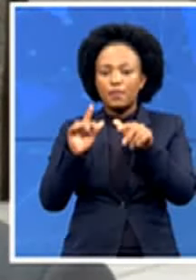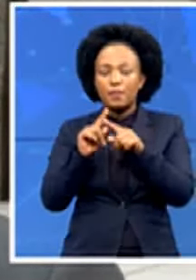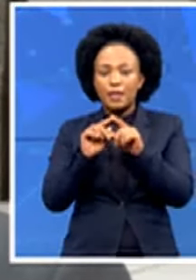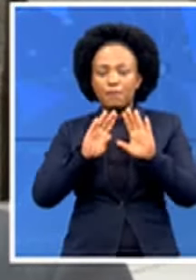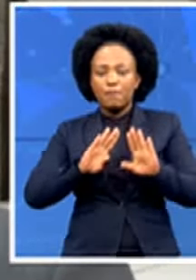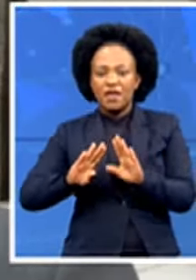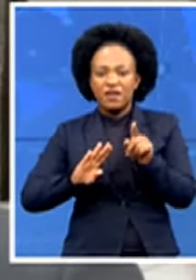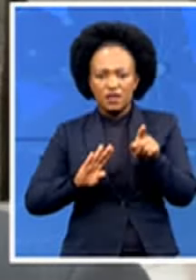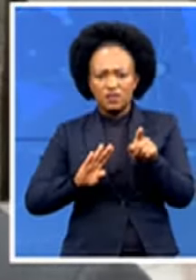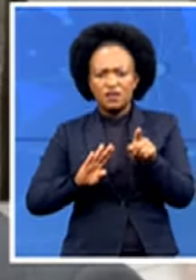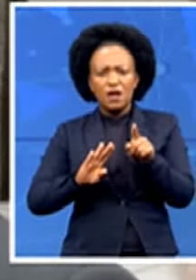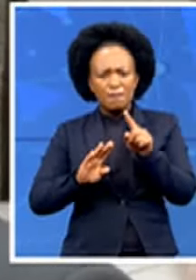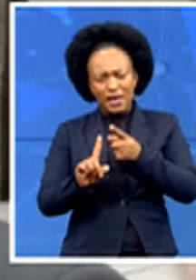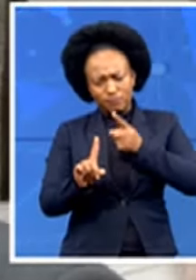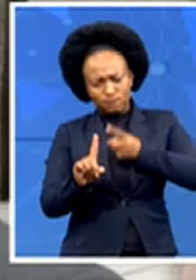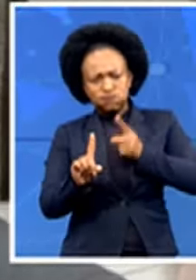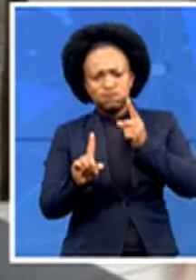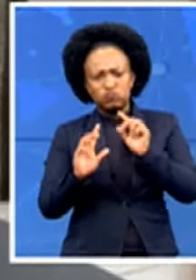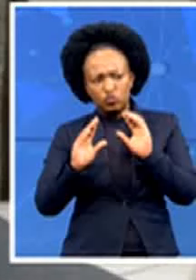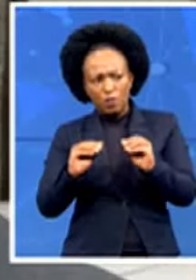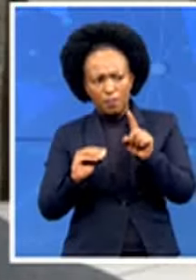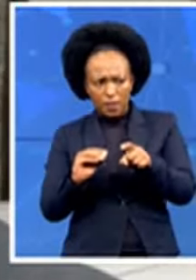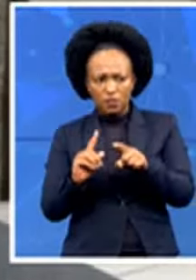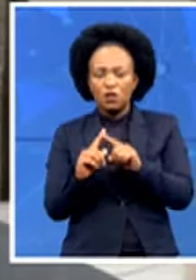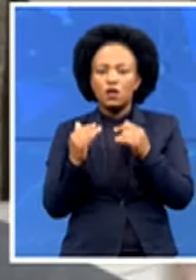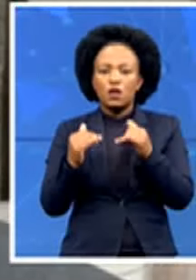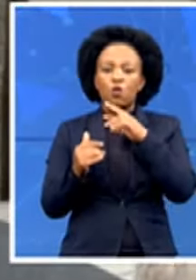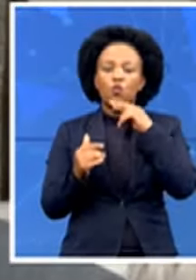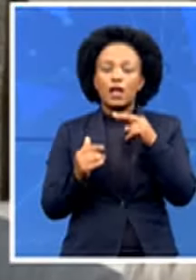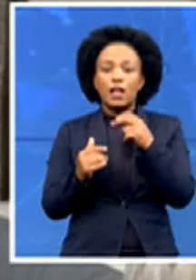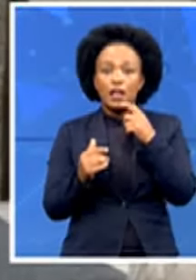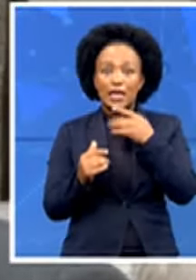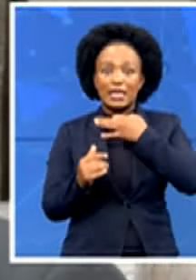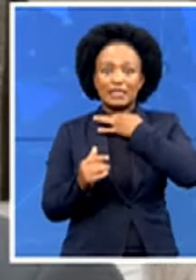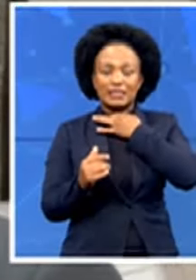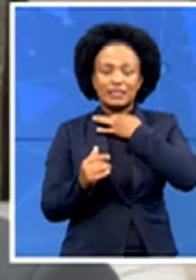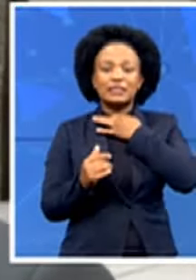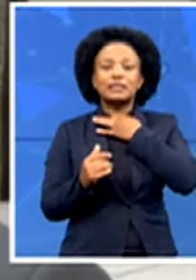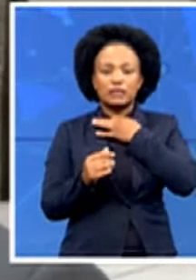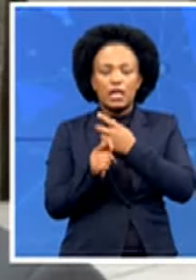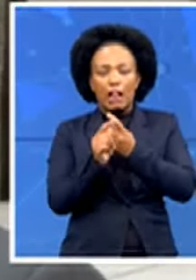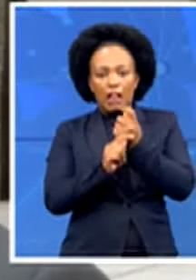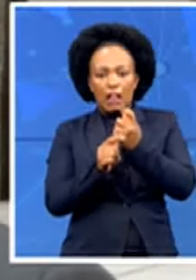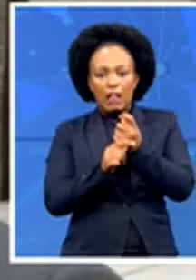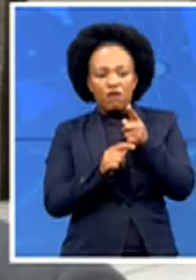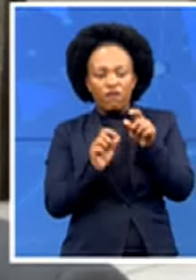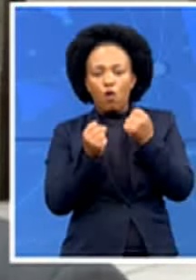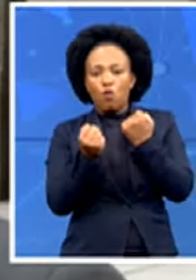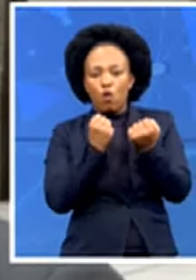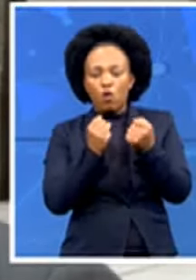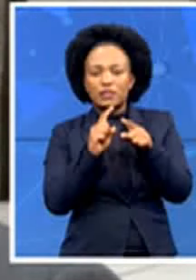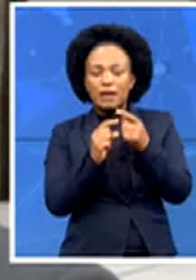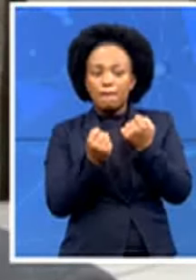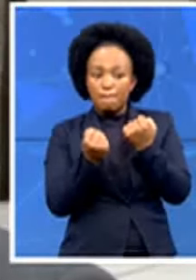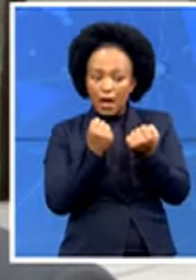of terms, there's a real and imminent risk that a mockery will be made of this court and the judicial process in the eyes of the public.